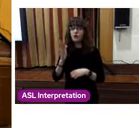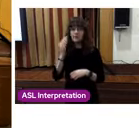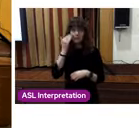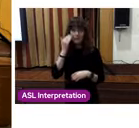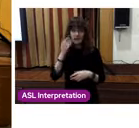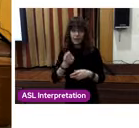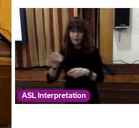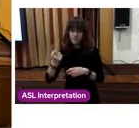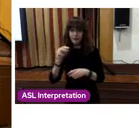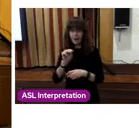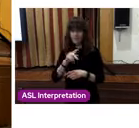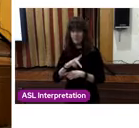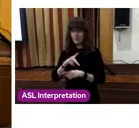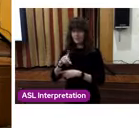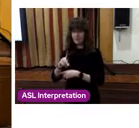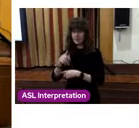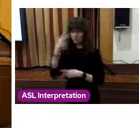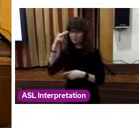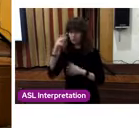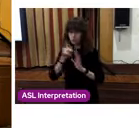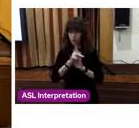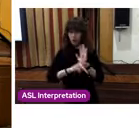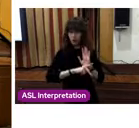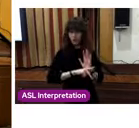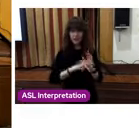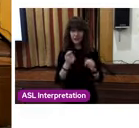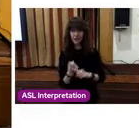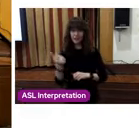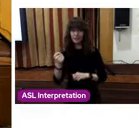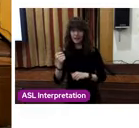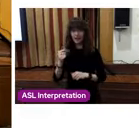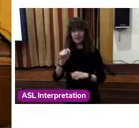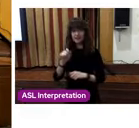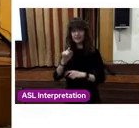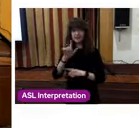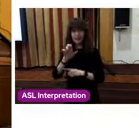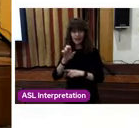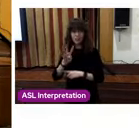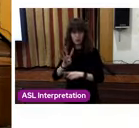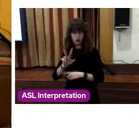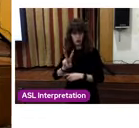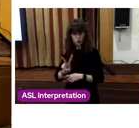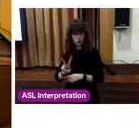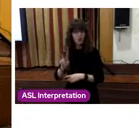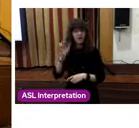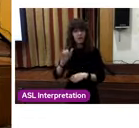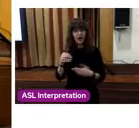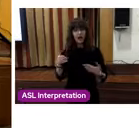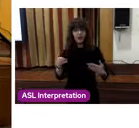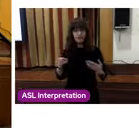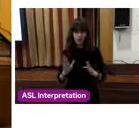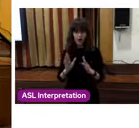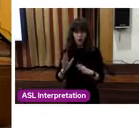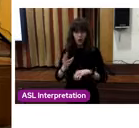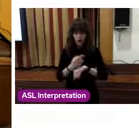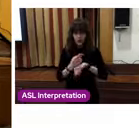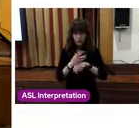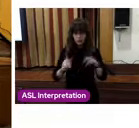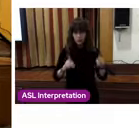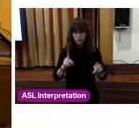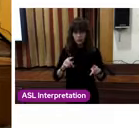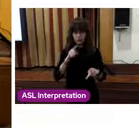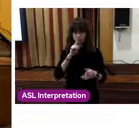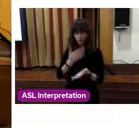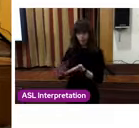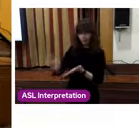be eliminating Title 42, which is part of what allowed Haitians to be treated as poorly as they were. And we need to be